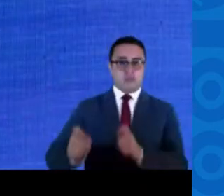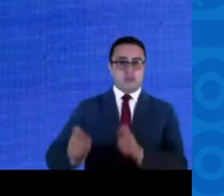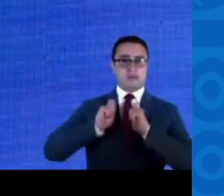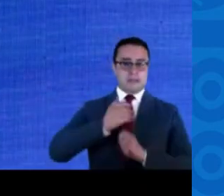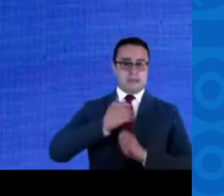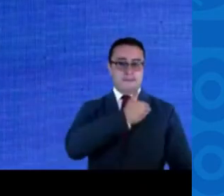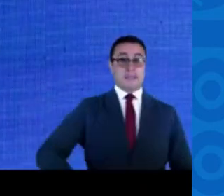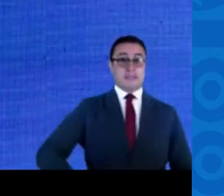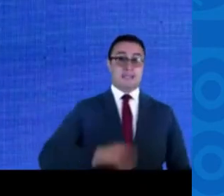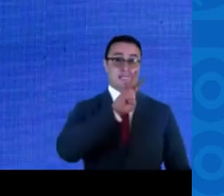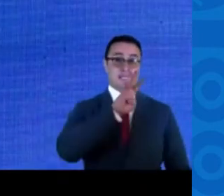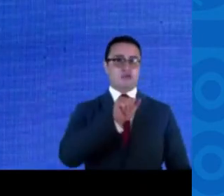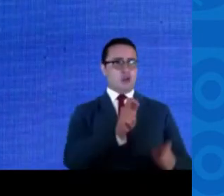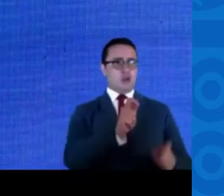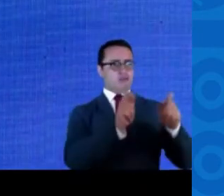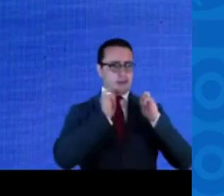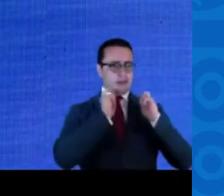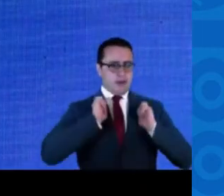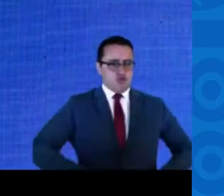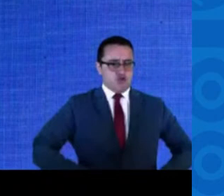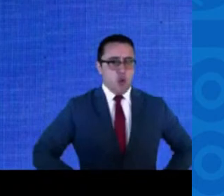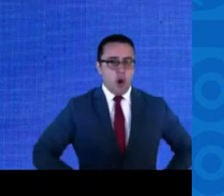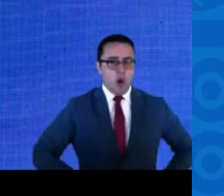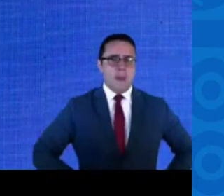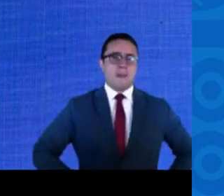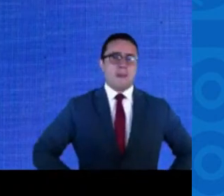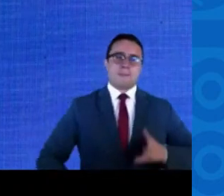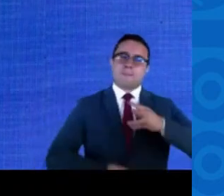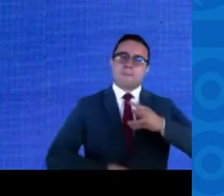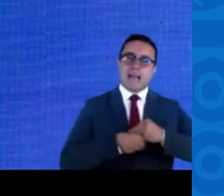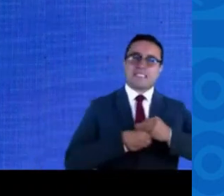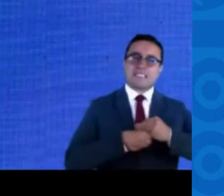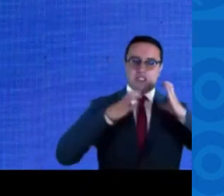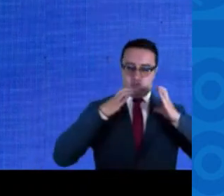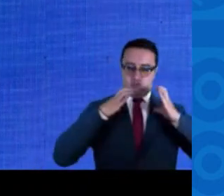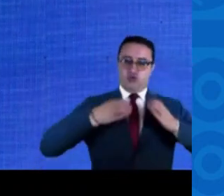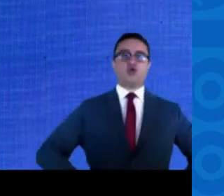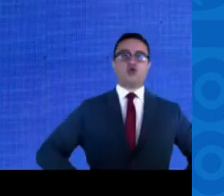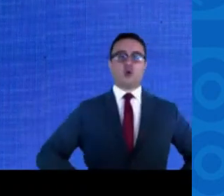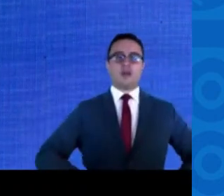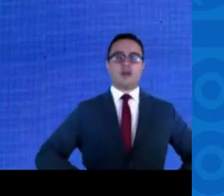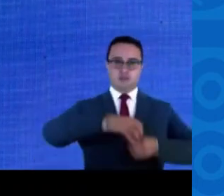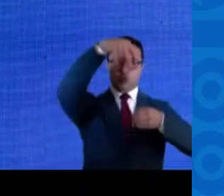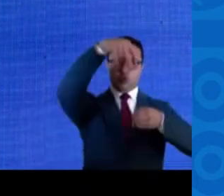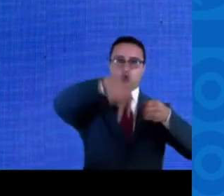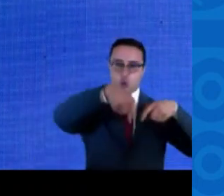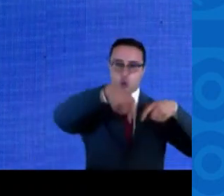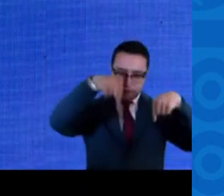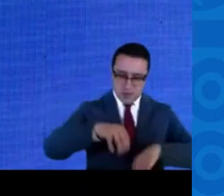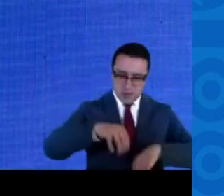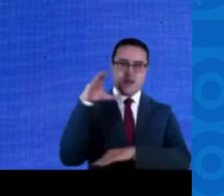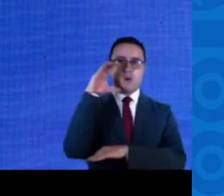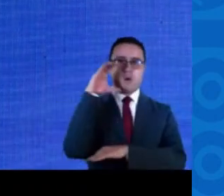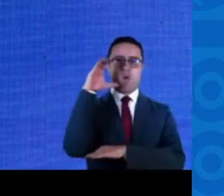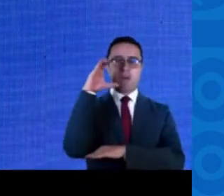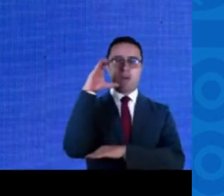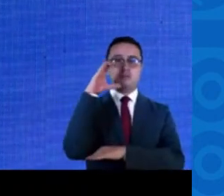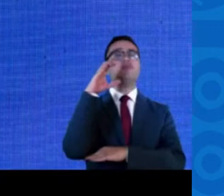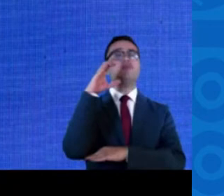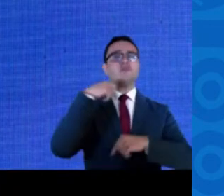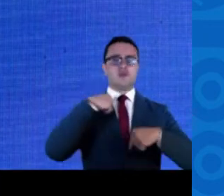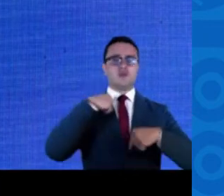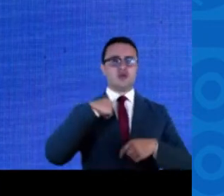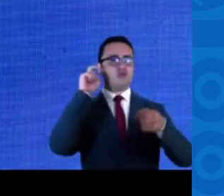my role as the First Lady of Colombia, but also as a citizen, of Colombia,